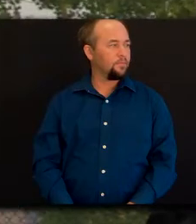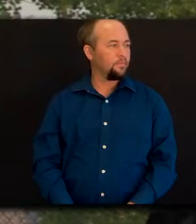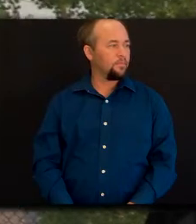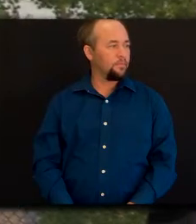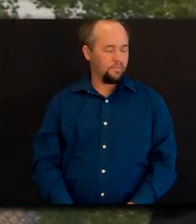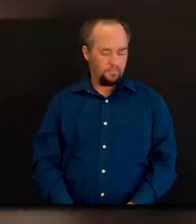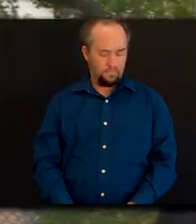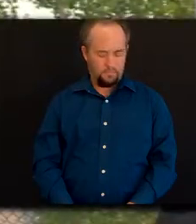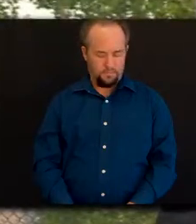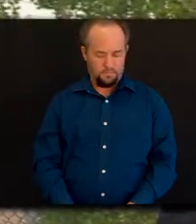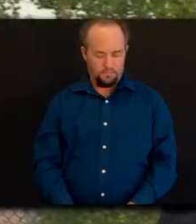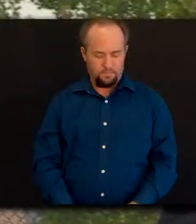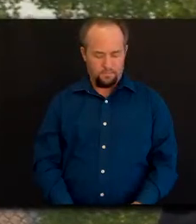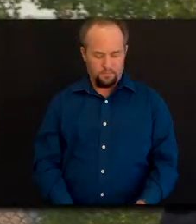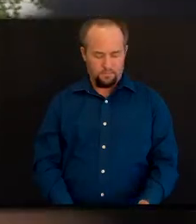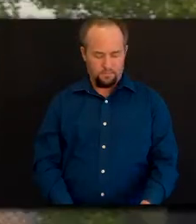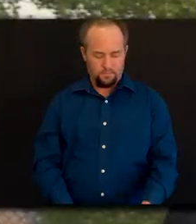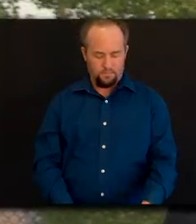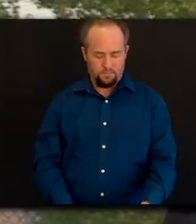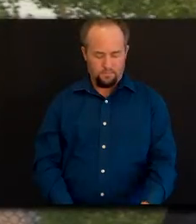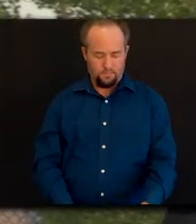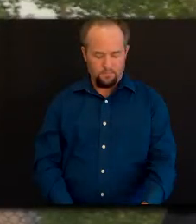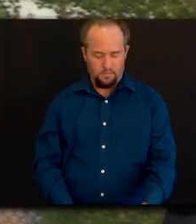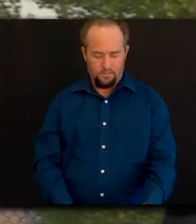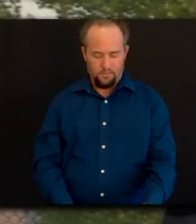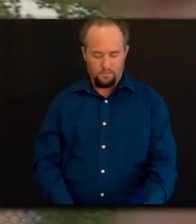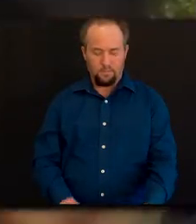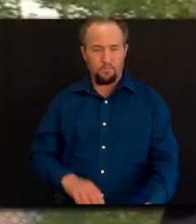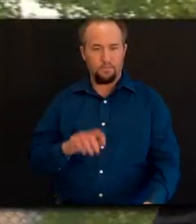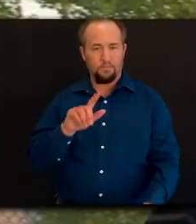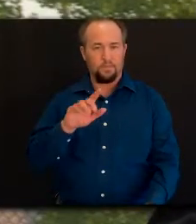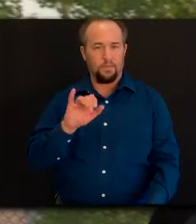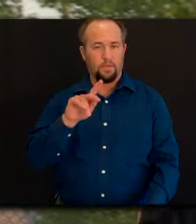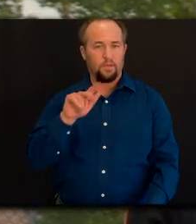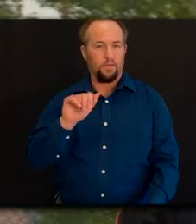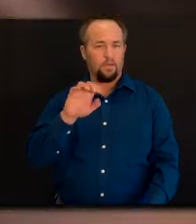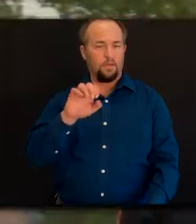Nika Elizabeth Heidenreich.